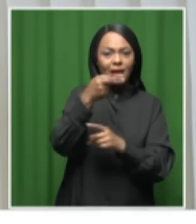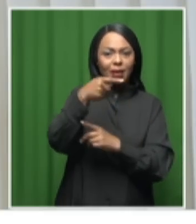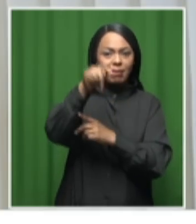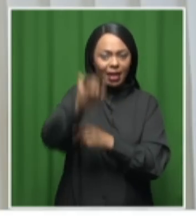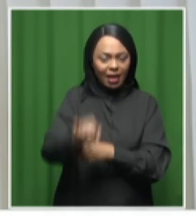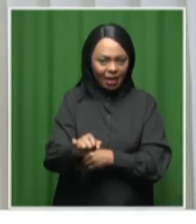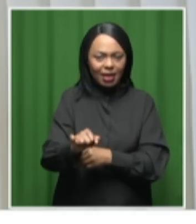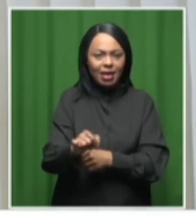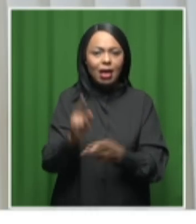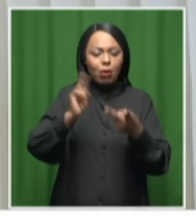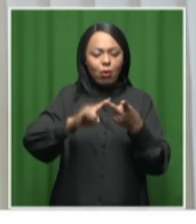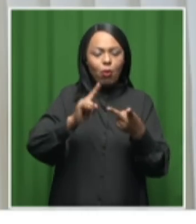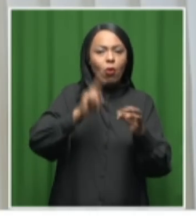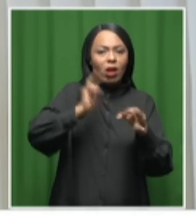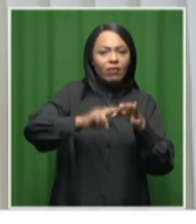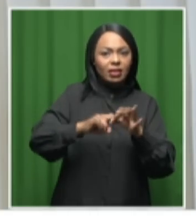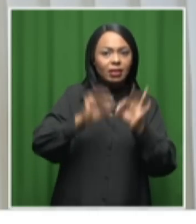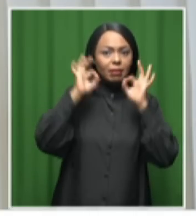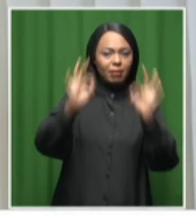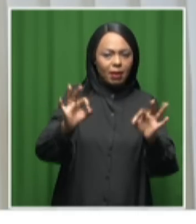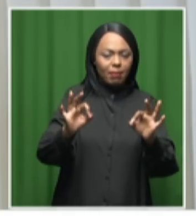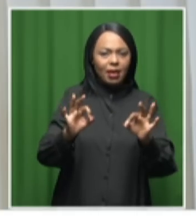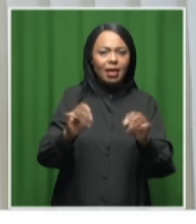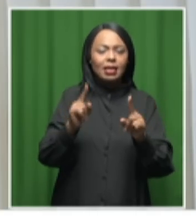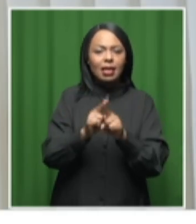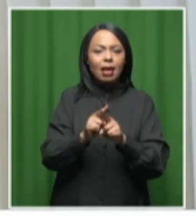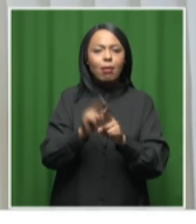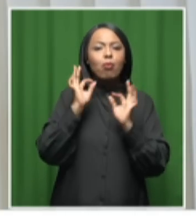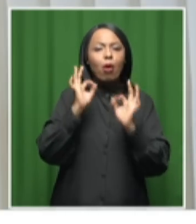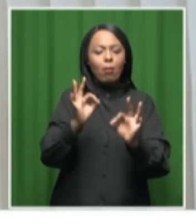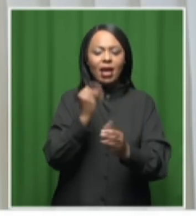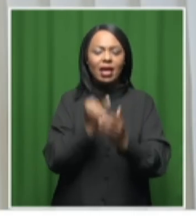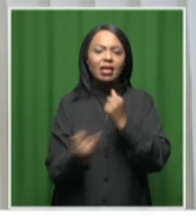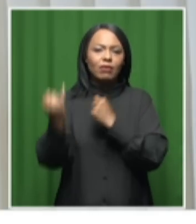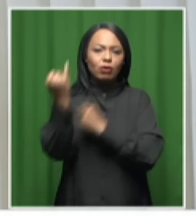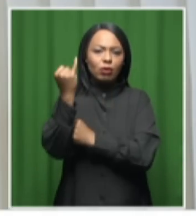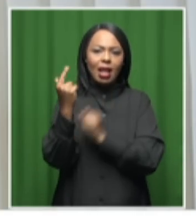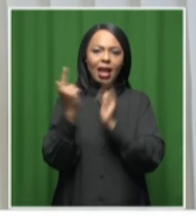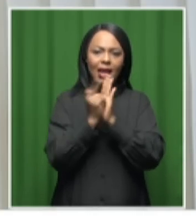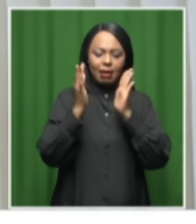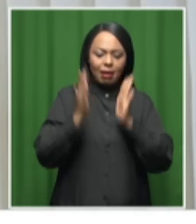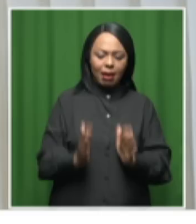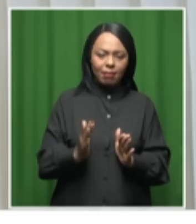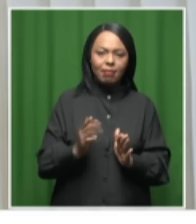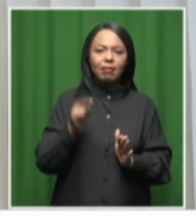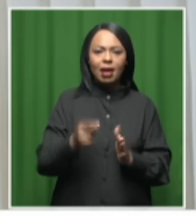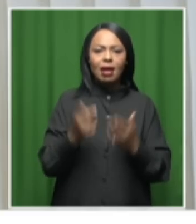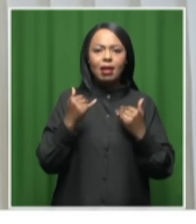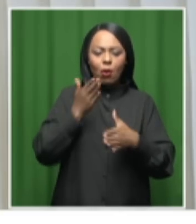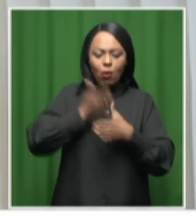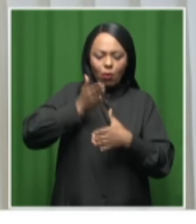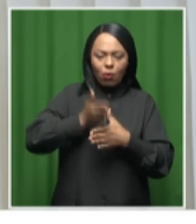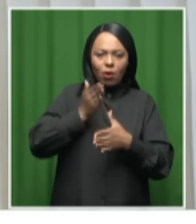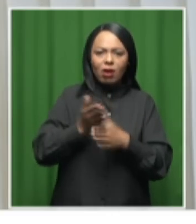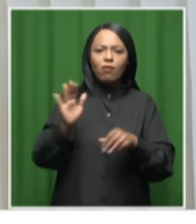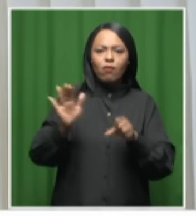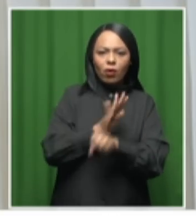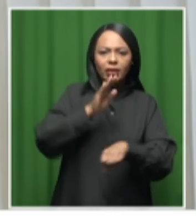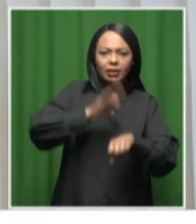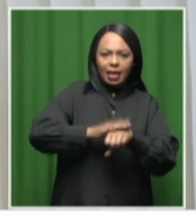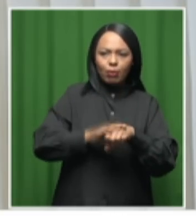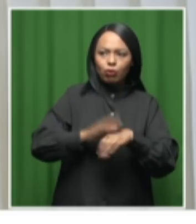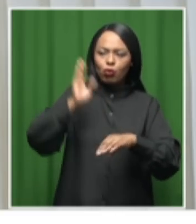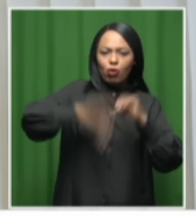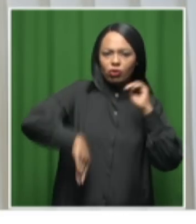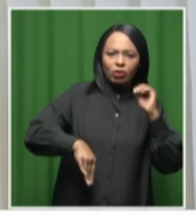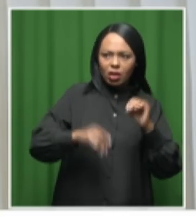very qualifications, I'm regarded as a fit and proper individual, and I'm a legal practitioner, I have full title to prosecute, I don't have to